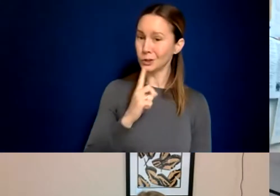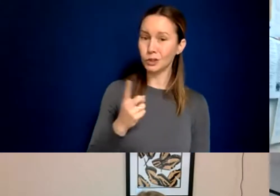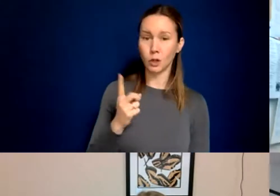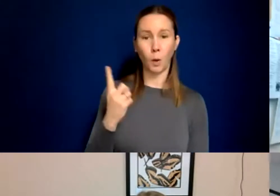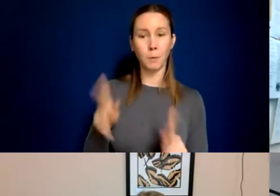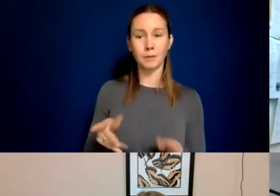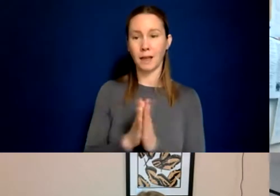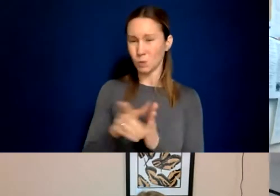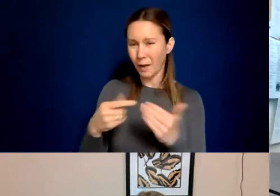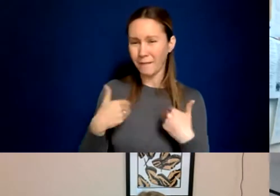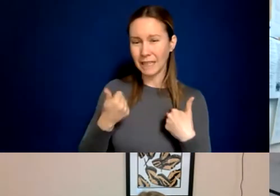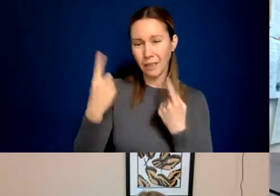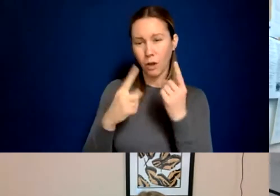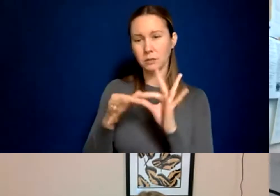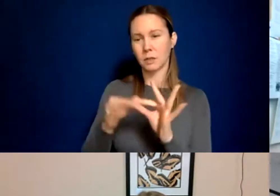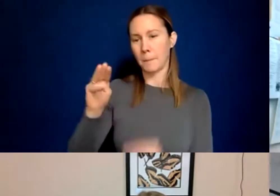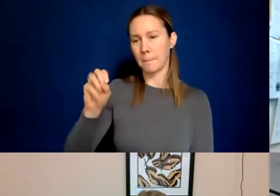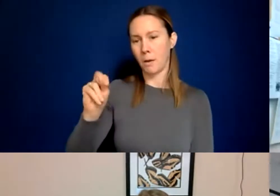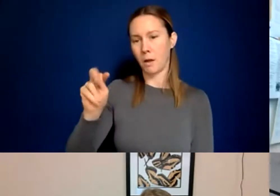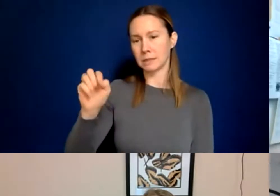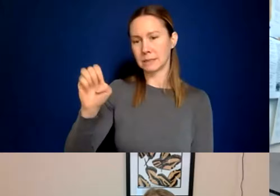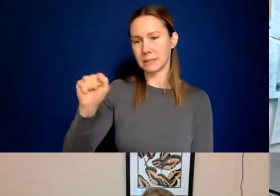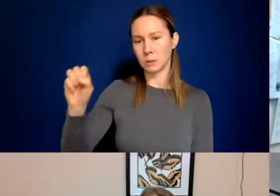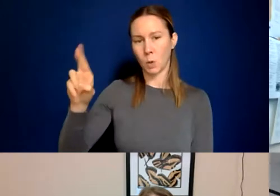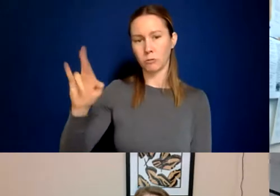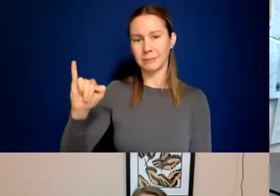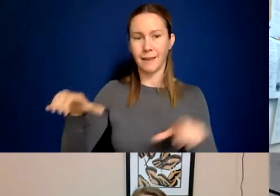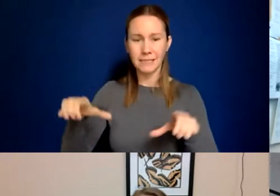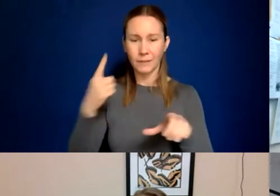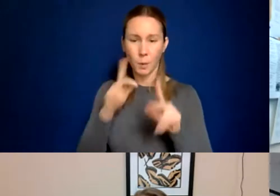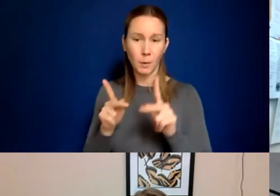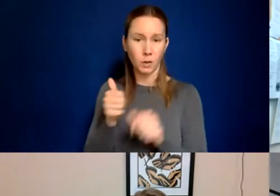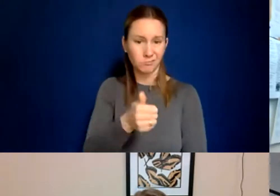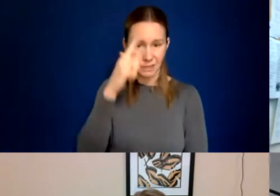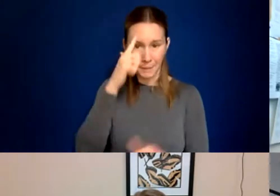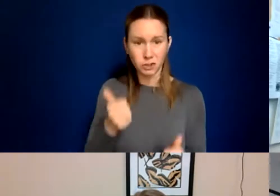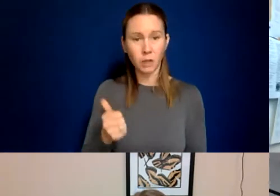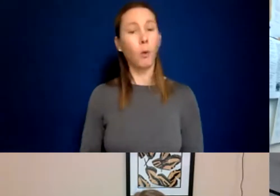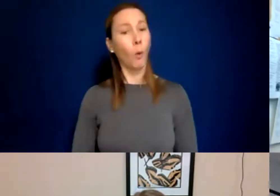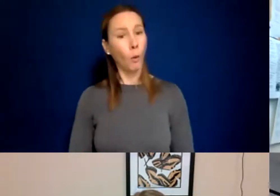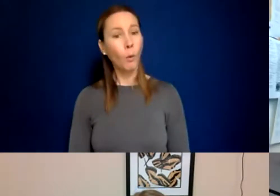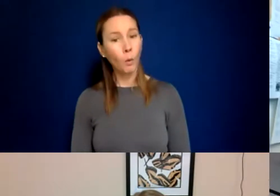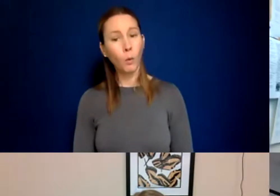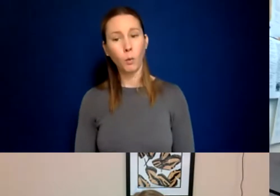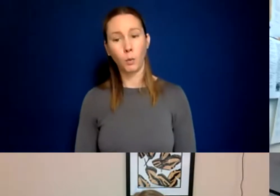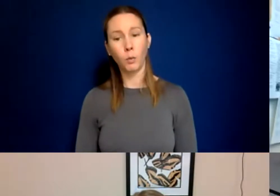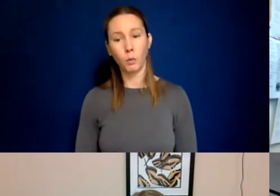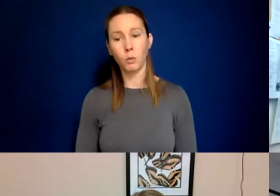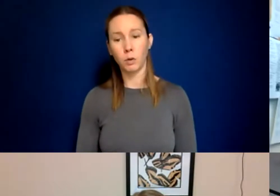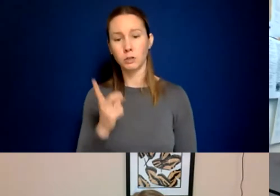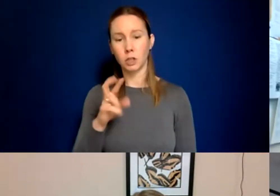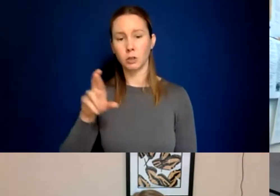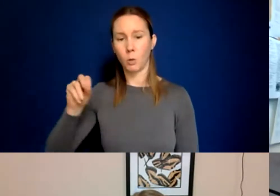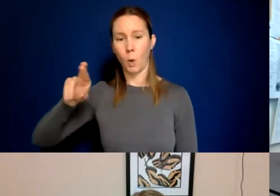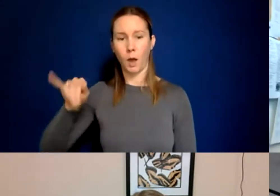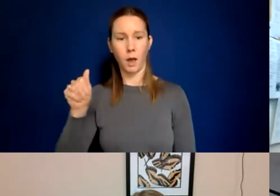about Montessori activities for people with dementia? Yeah, so this is kind of in line with the idea